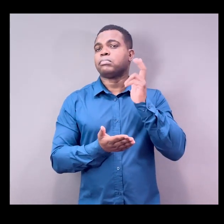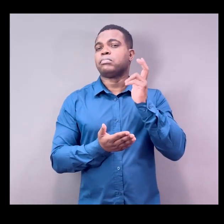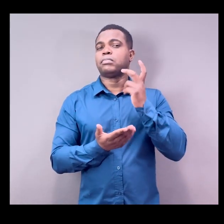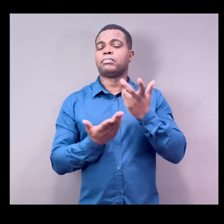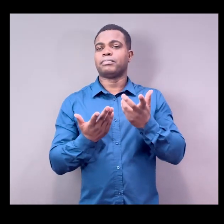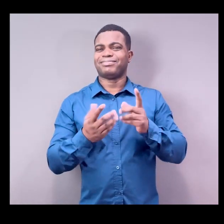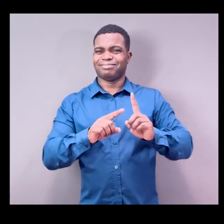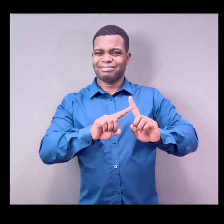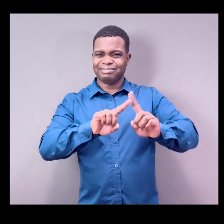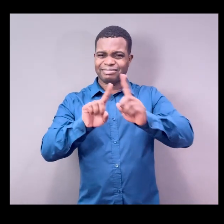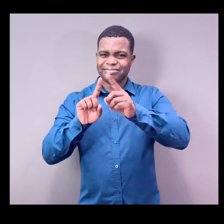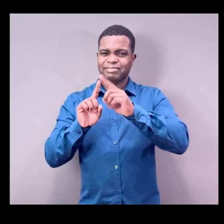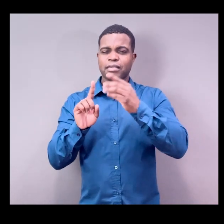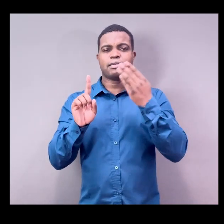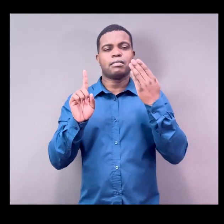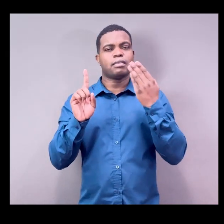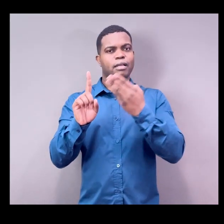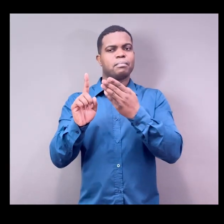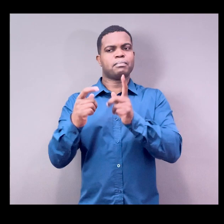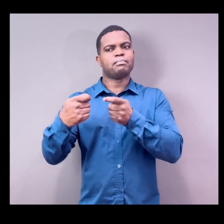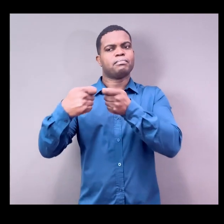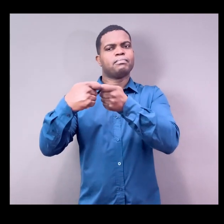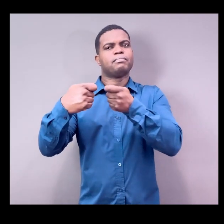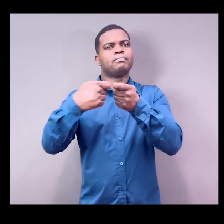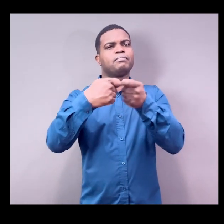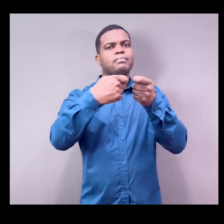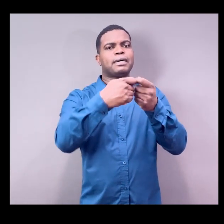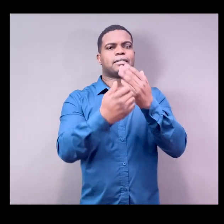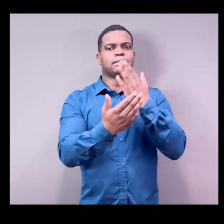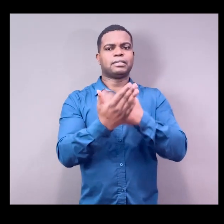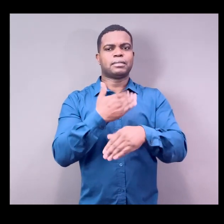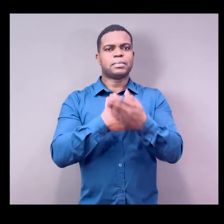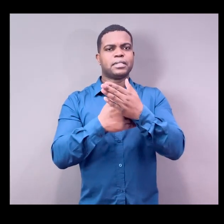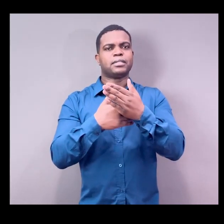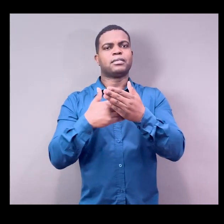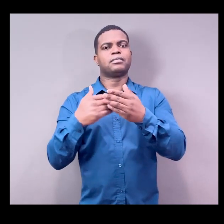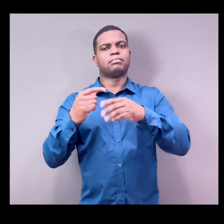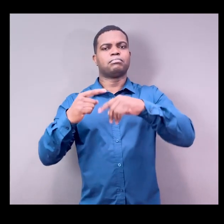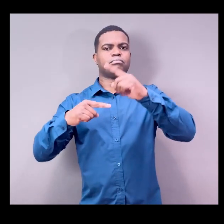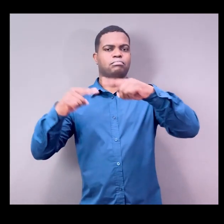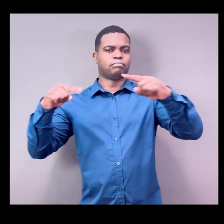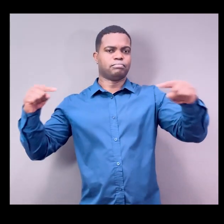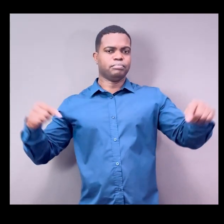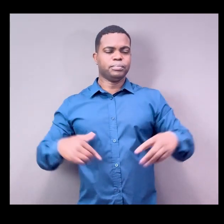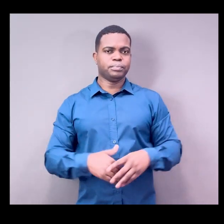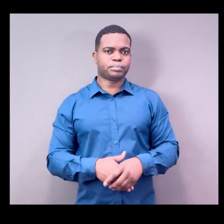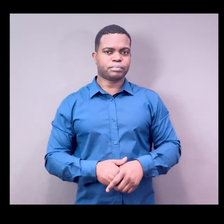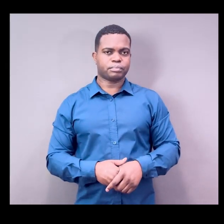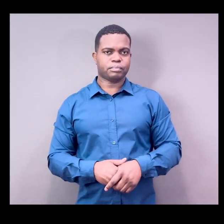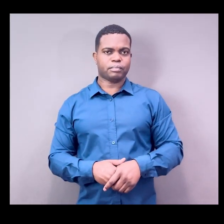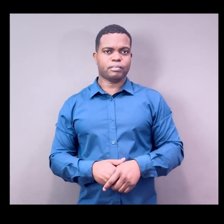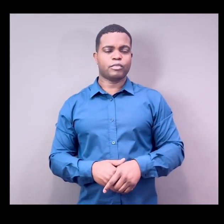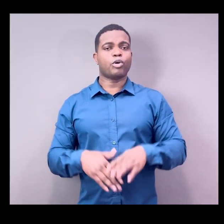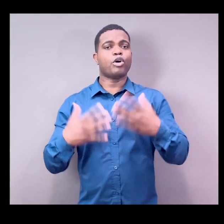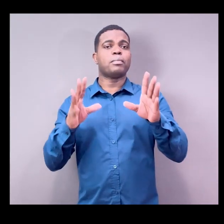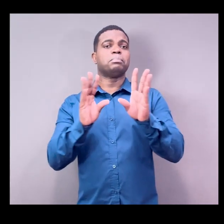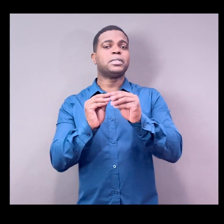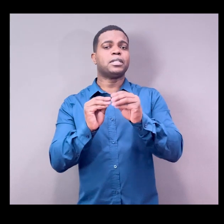a software that will subtitle whatever you are talking about in that